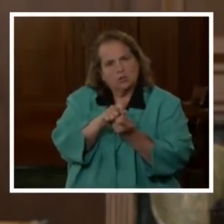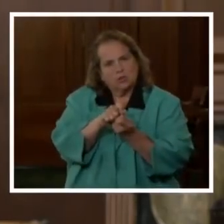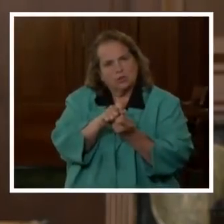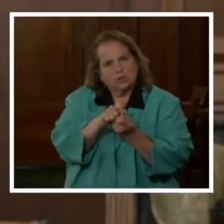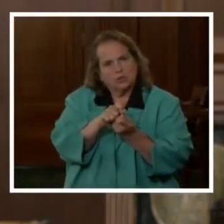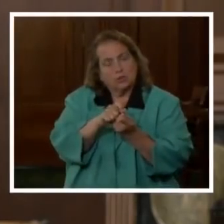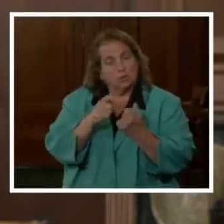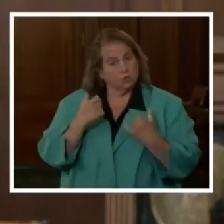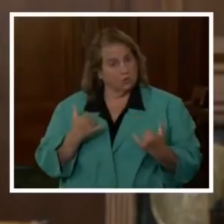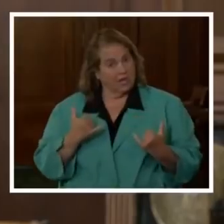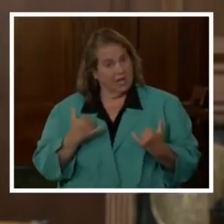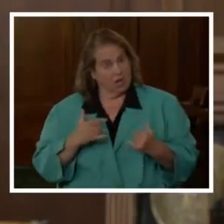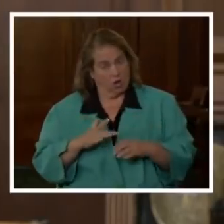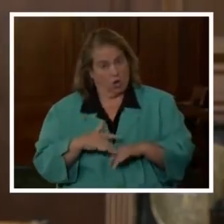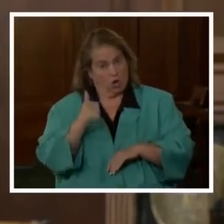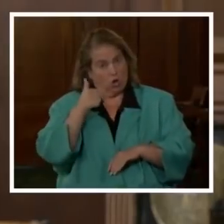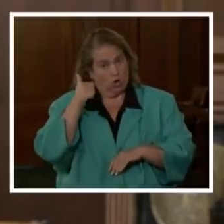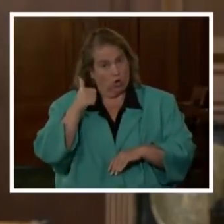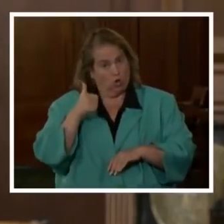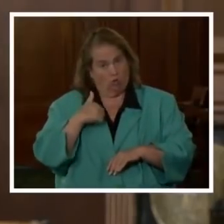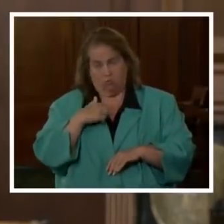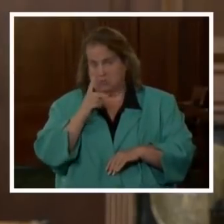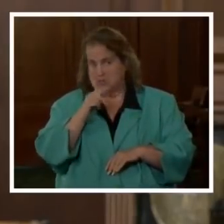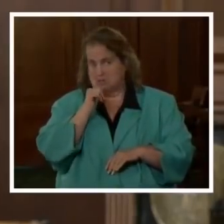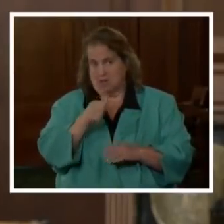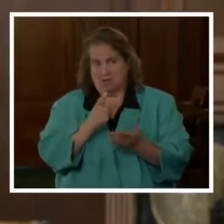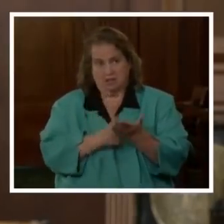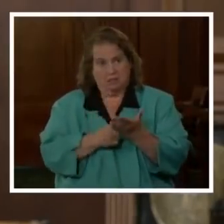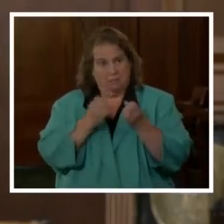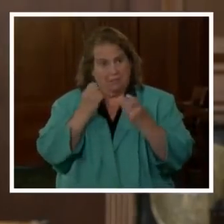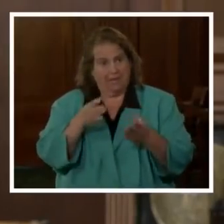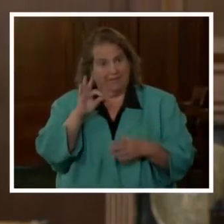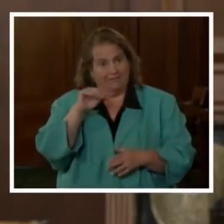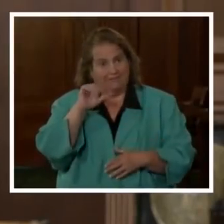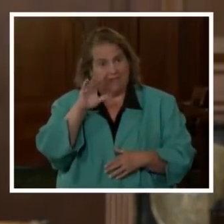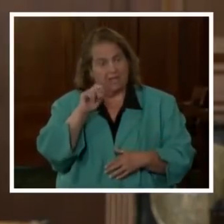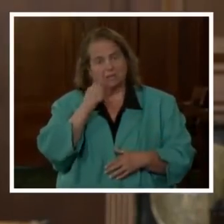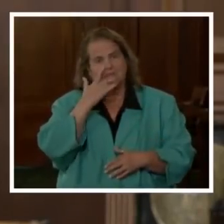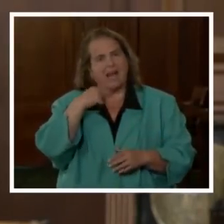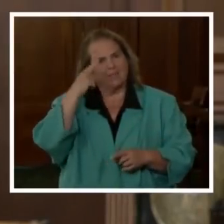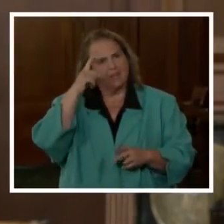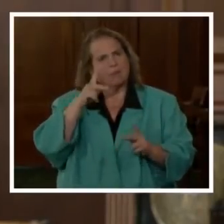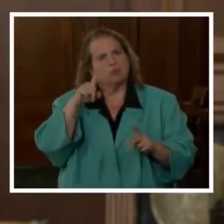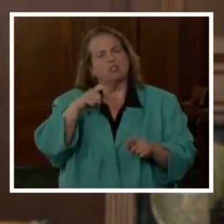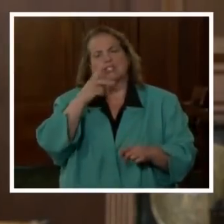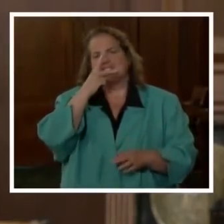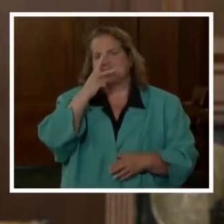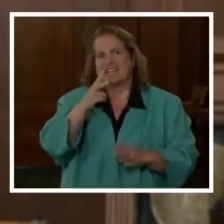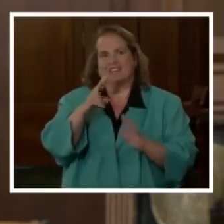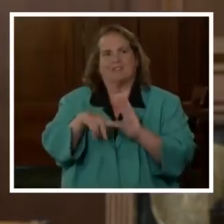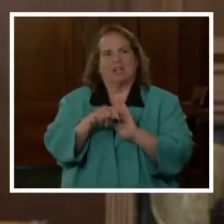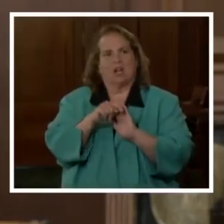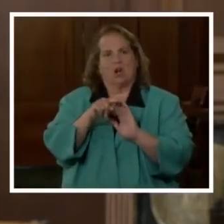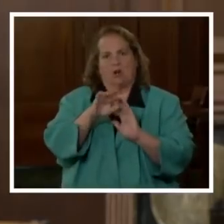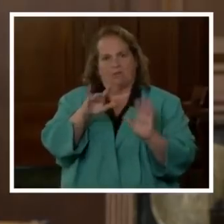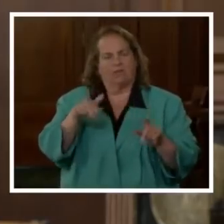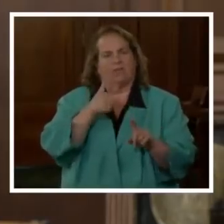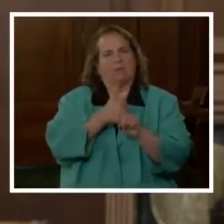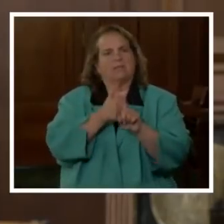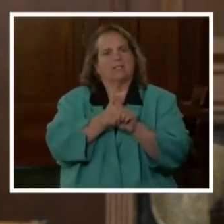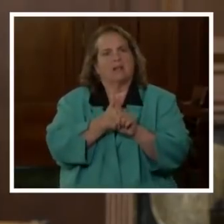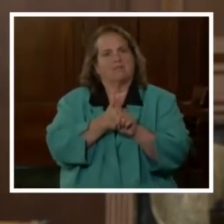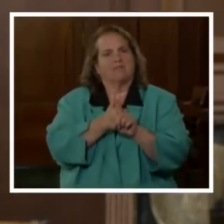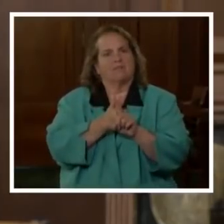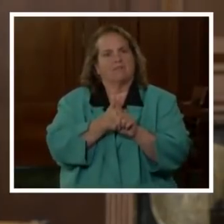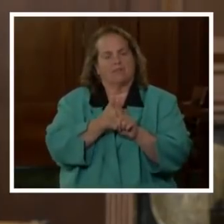today, earlier, I didn't talk about a lot of the facts, because I think people should be able to watch and see for themselves. And